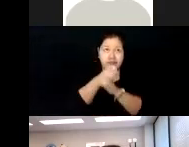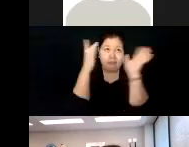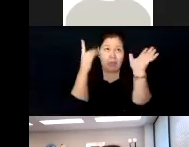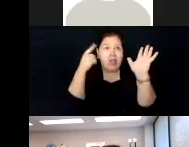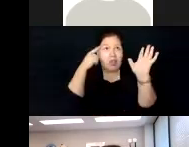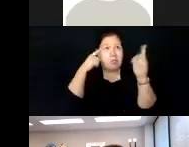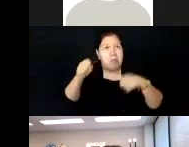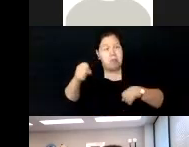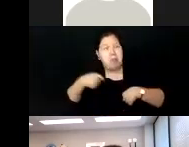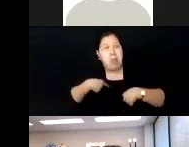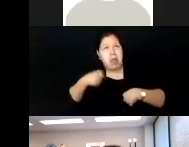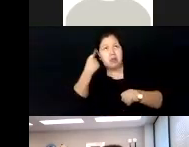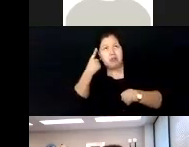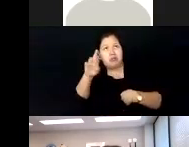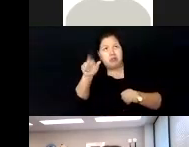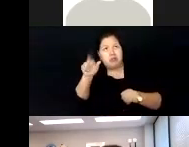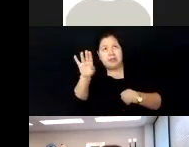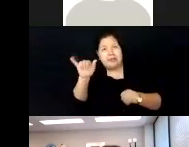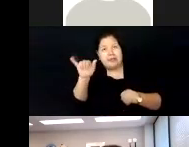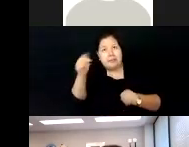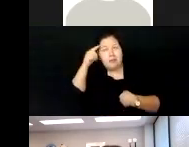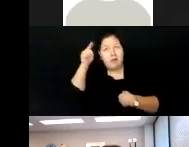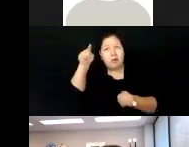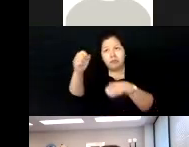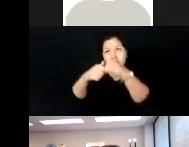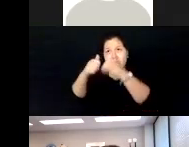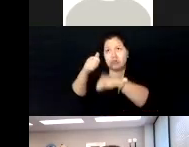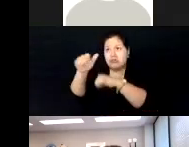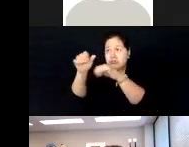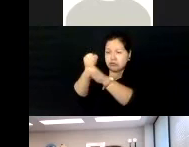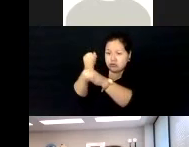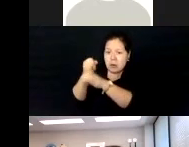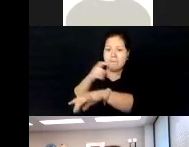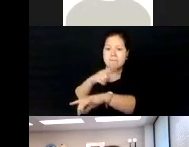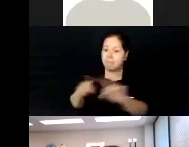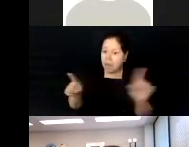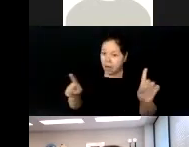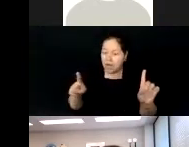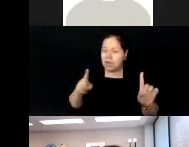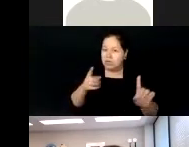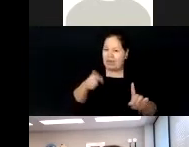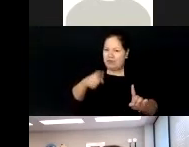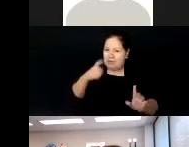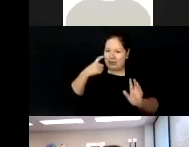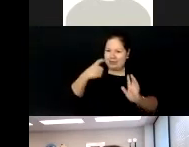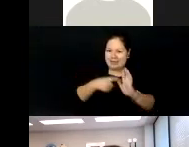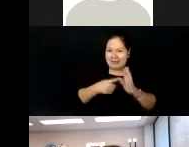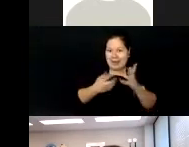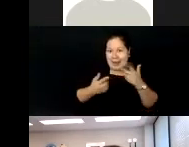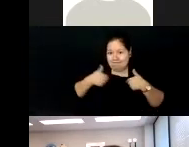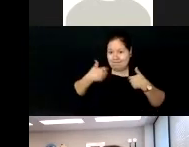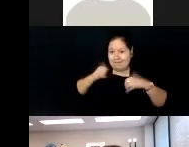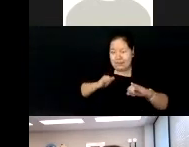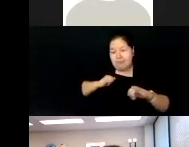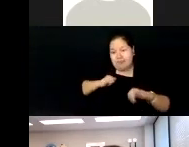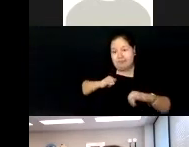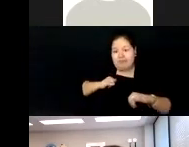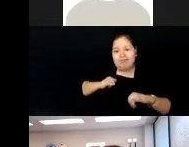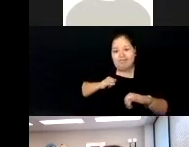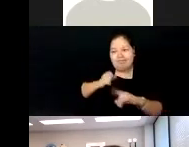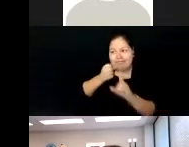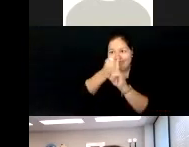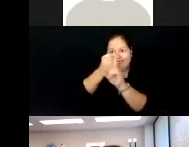racism at a structural or institutional level, but recognizing that we may be contributing to racism